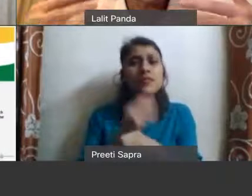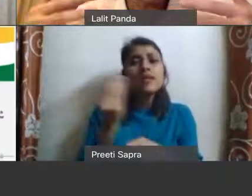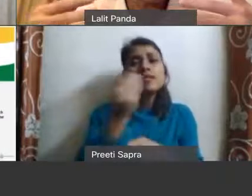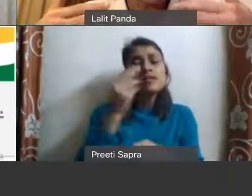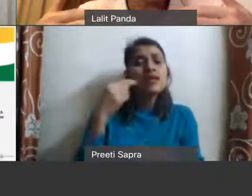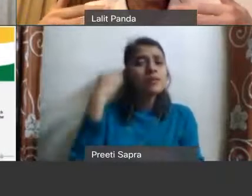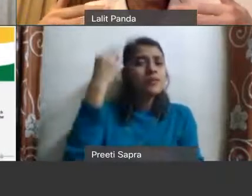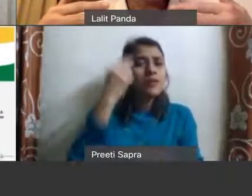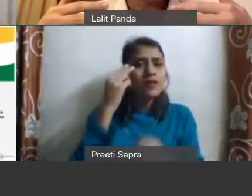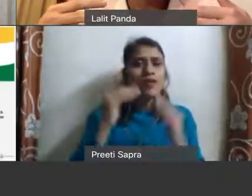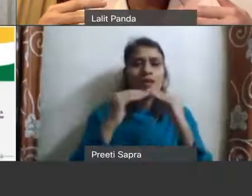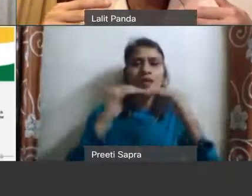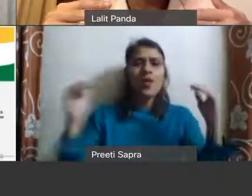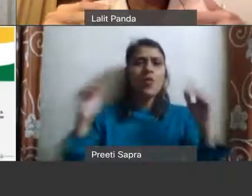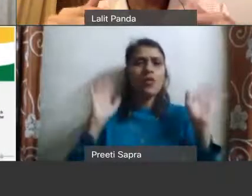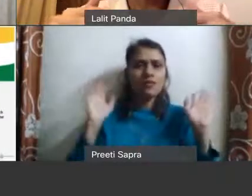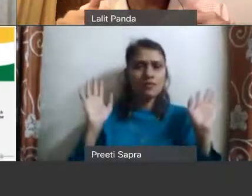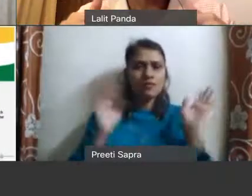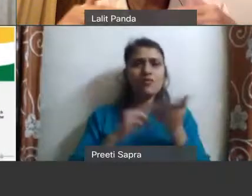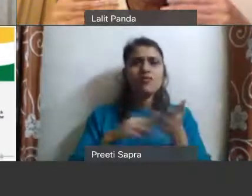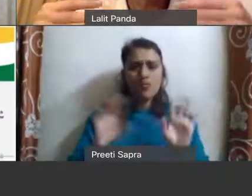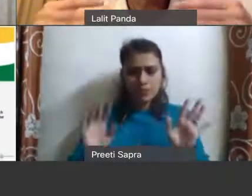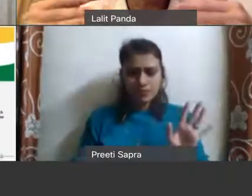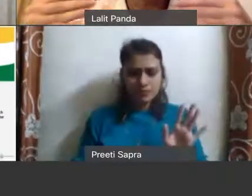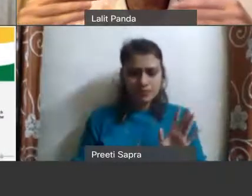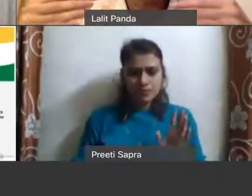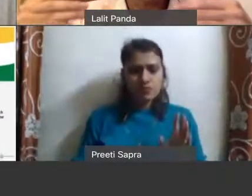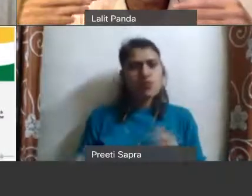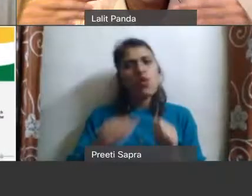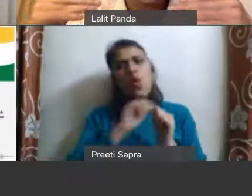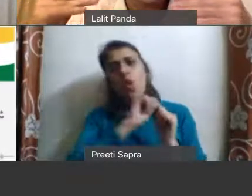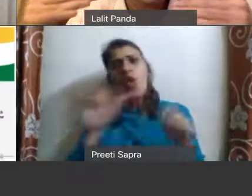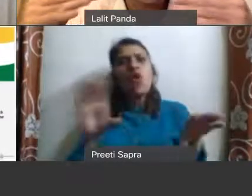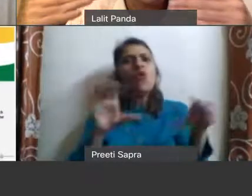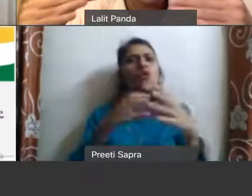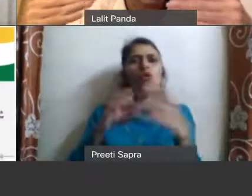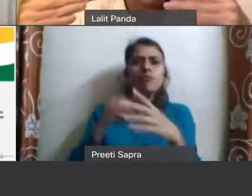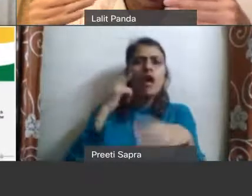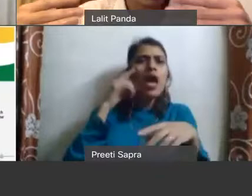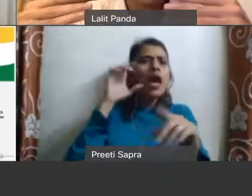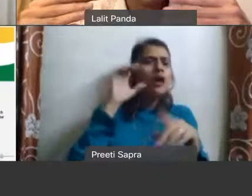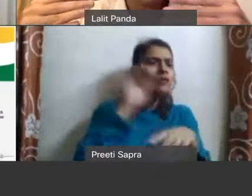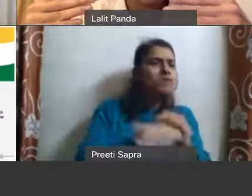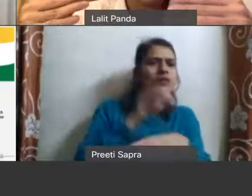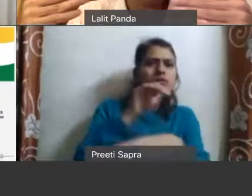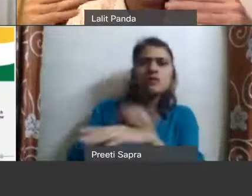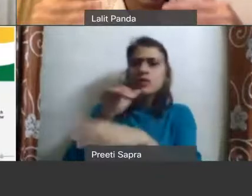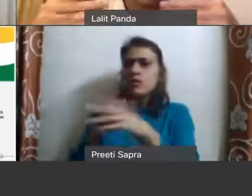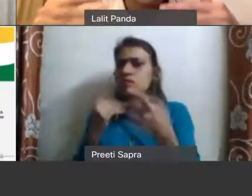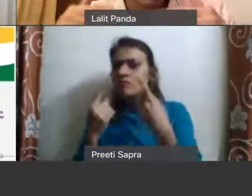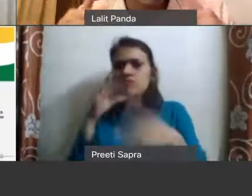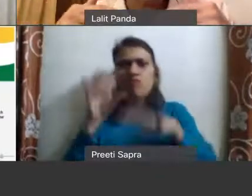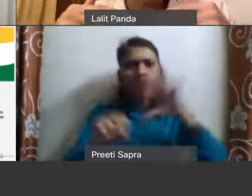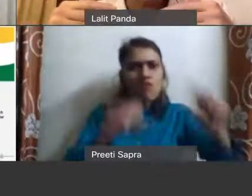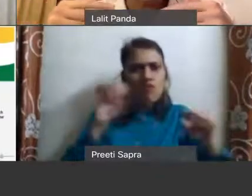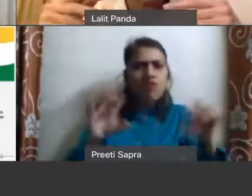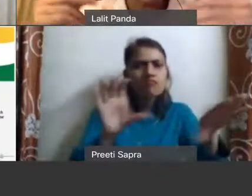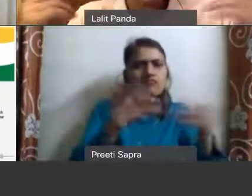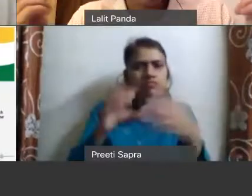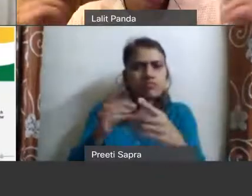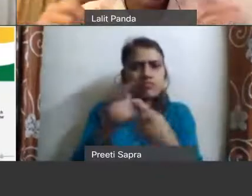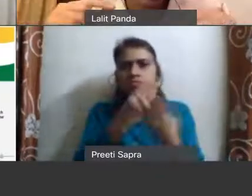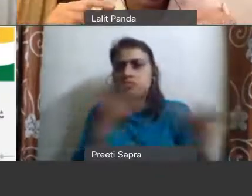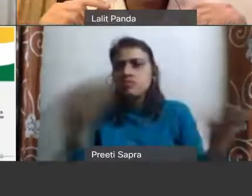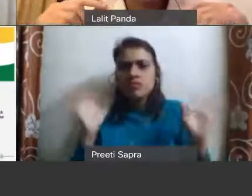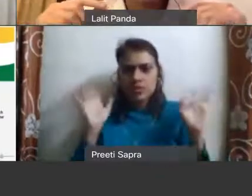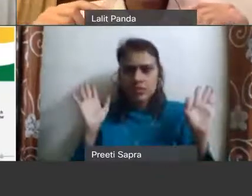of formal equality, where we have to find out whether all vulnerable groups are being identified the right way and are being treated the same?